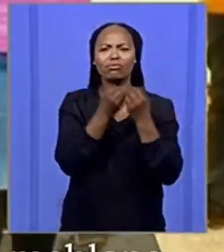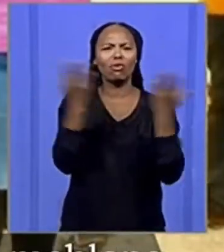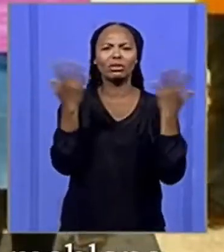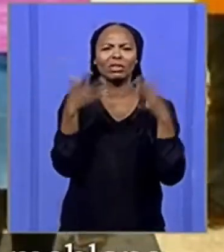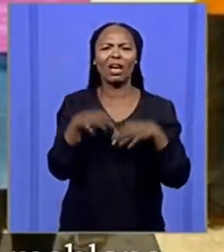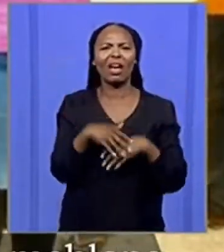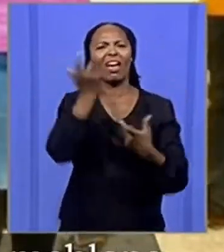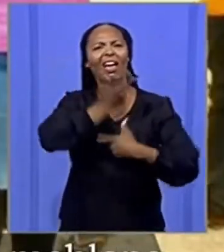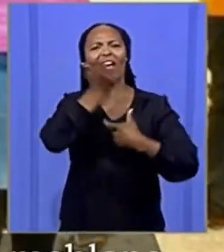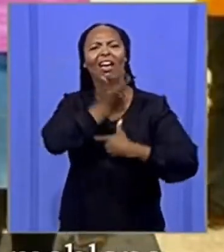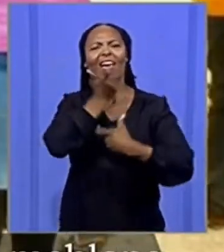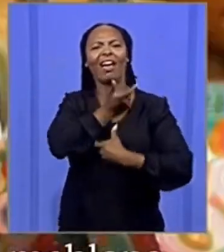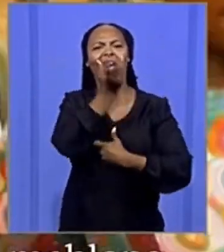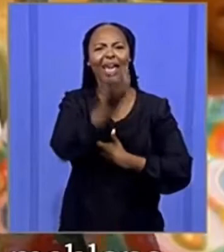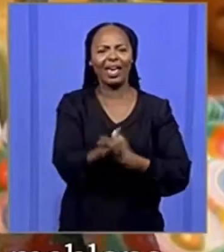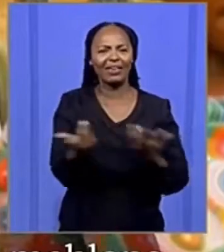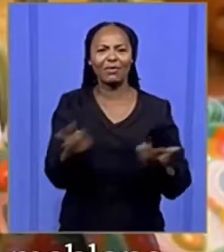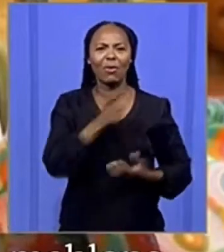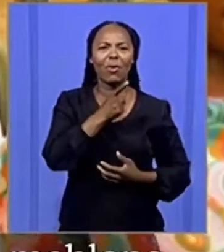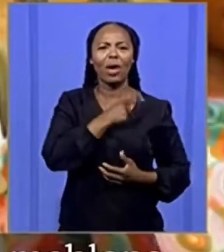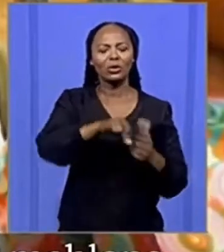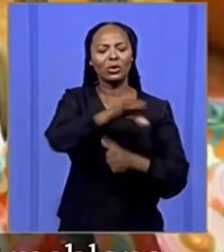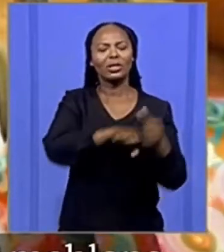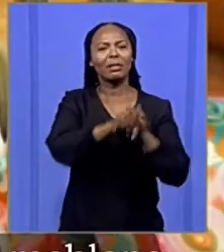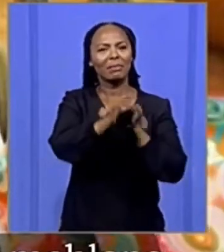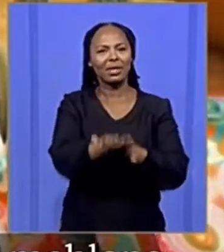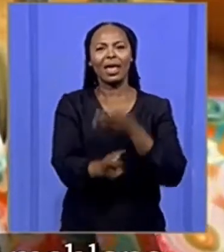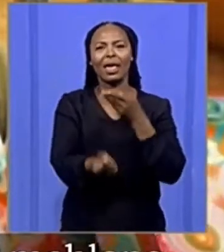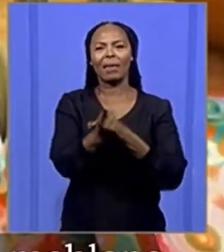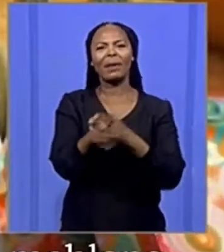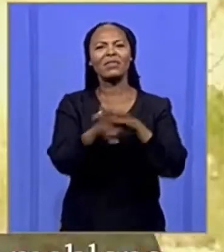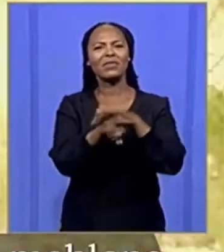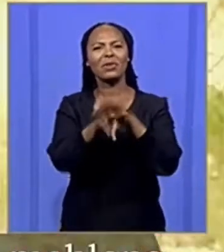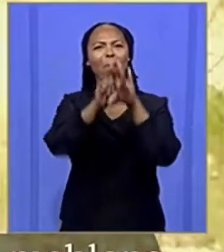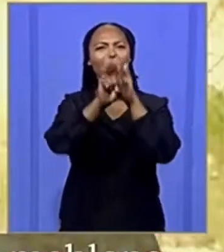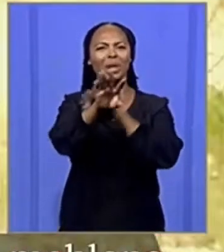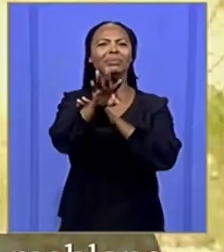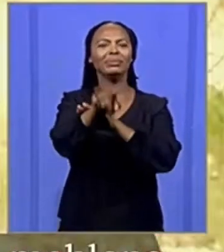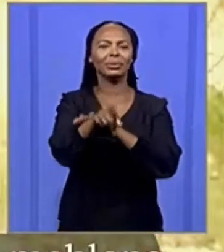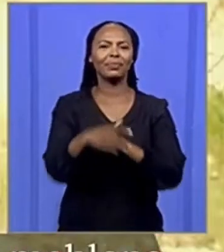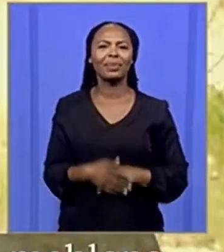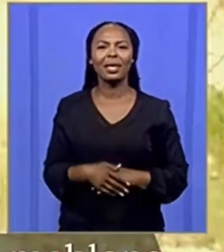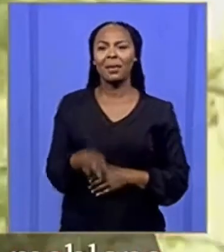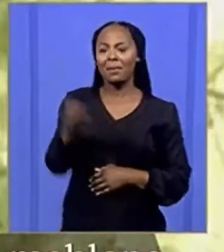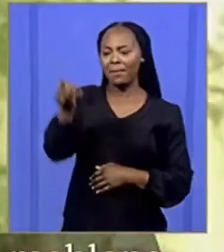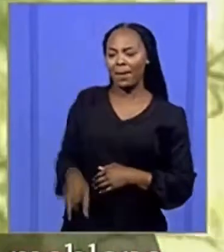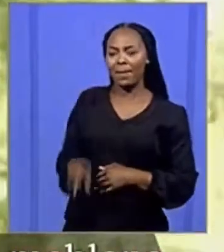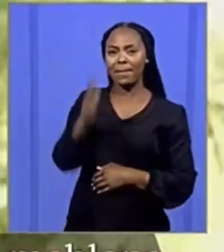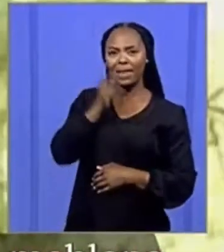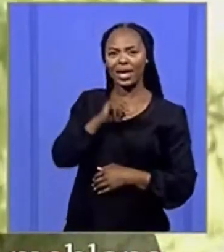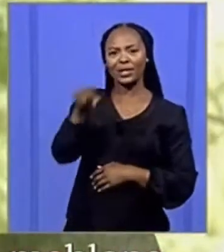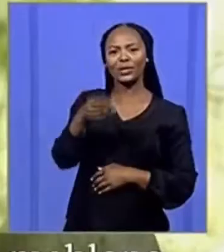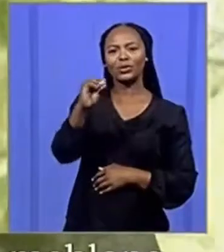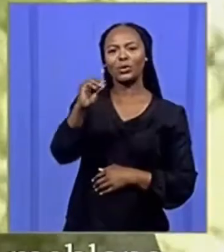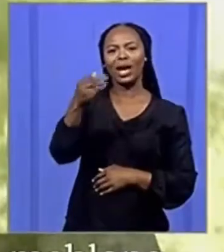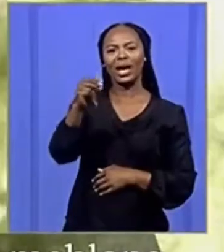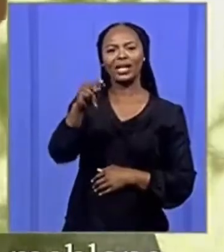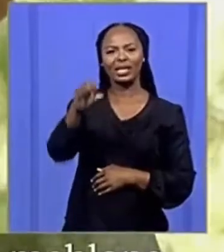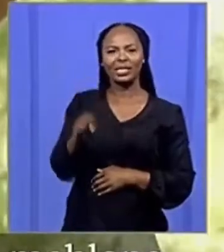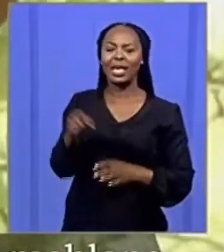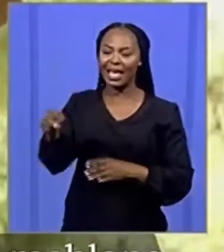tša batho ba bantši kudu go dikgokagano tša leago. Se ke morago ga gore modudi wa motse wa ga Mašašane Johannes Gopane a